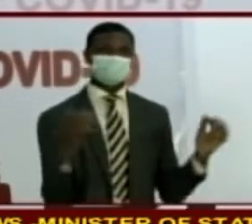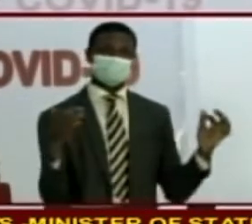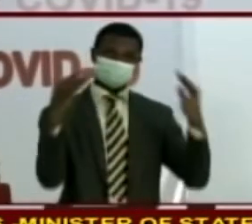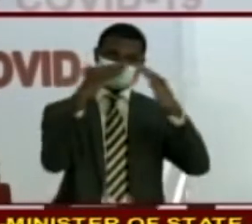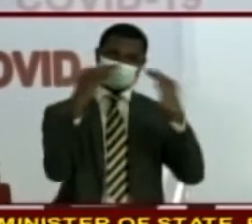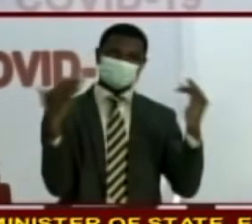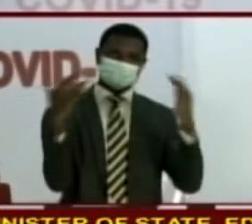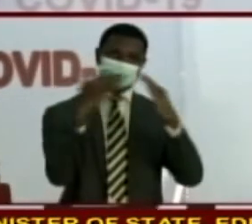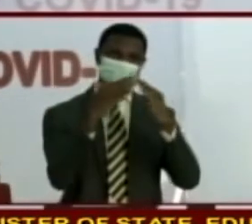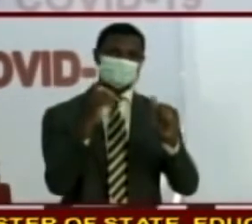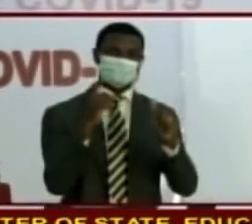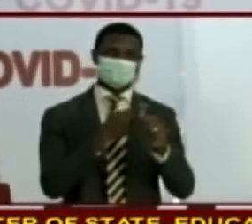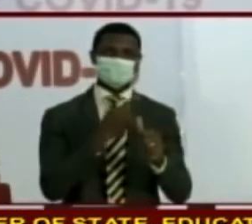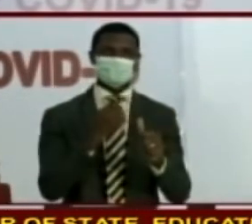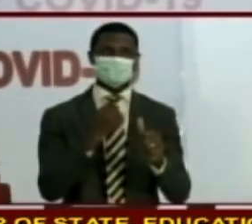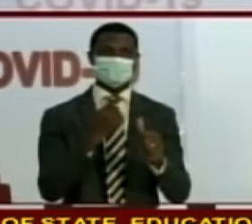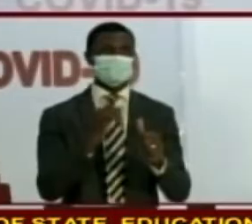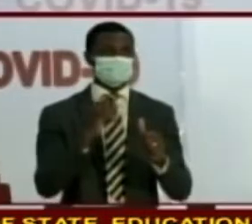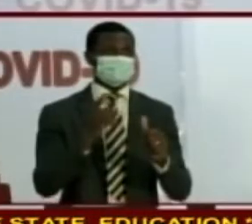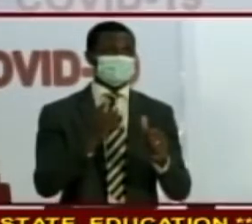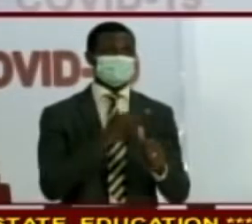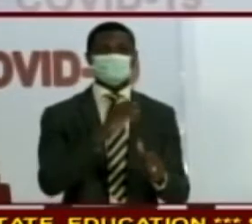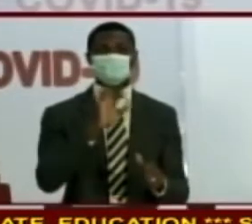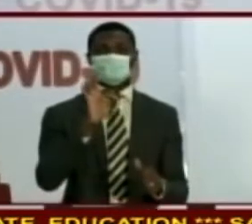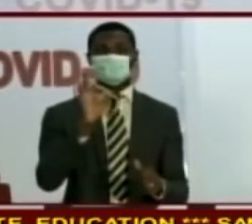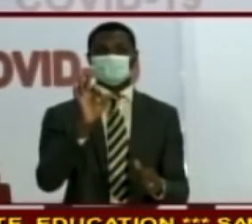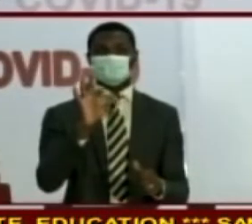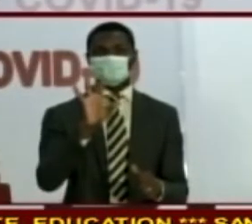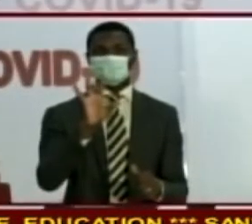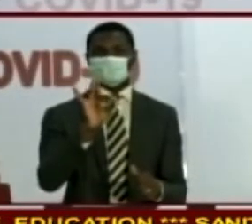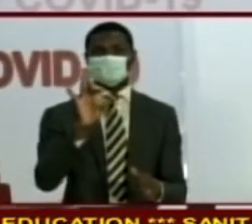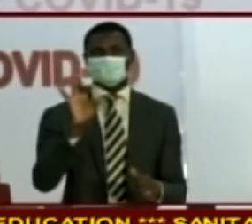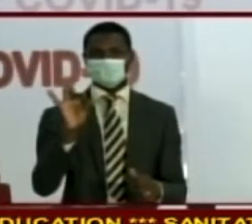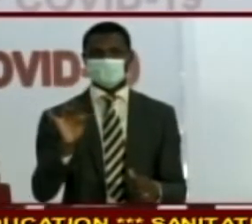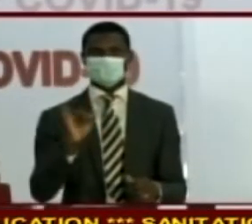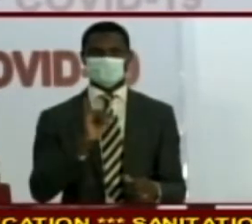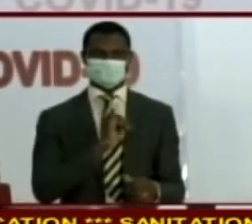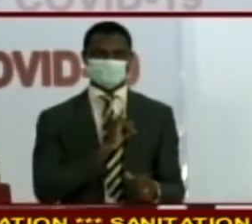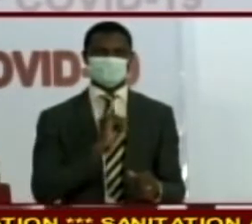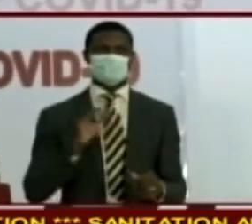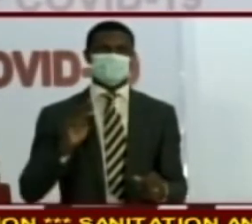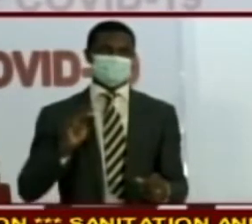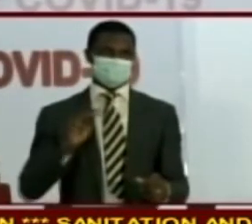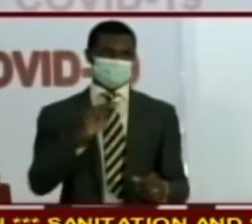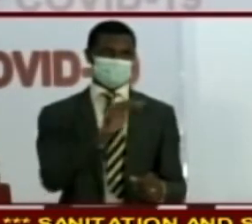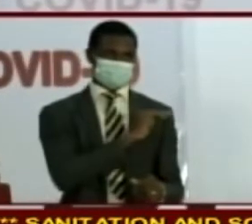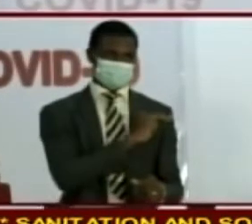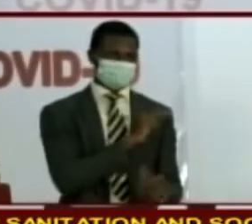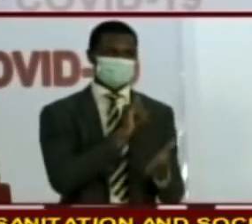I first served in 1988 as a member of the Constituent Assembly that framed the 1989